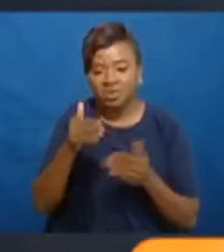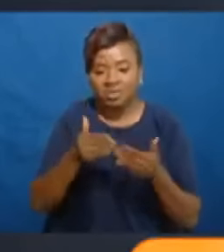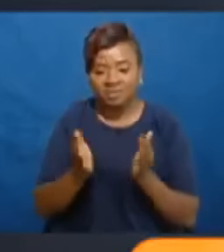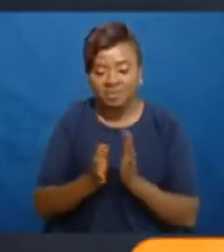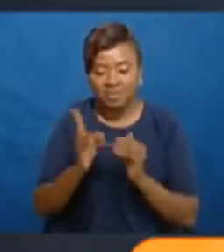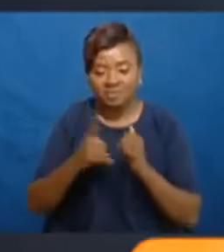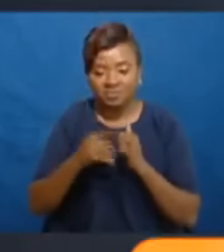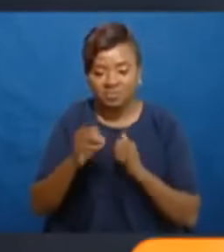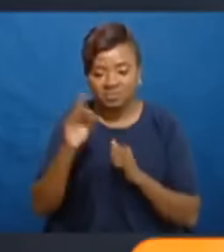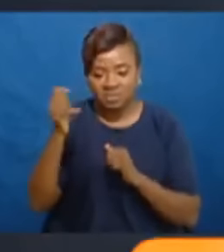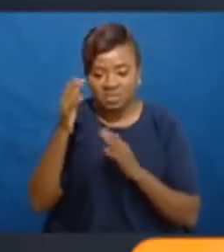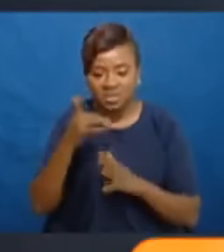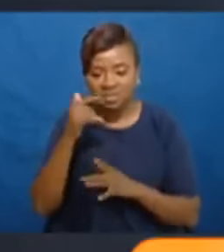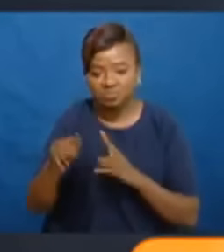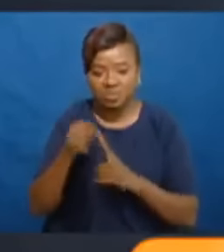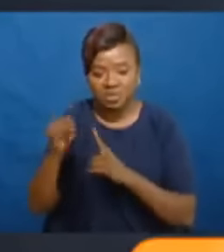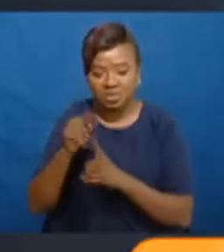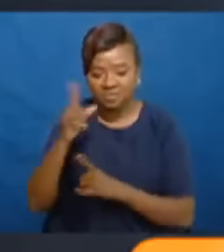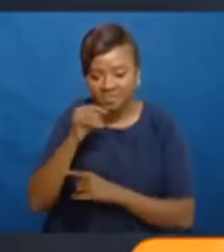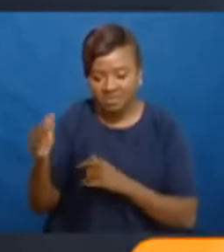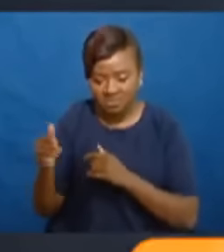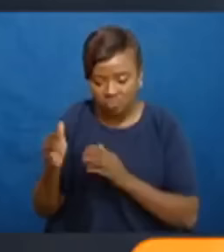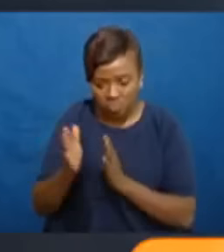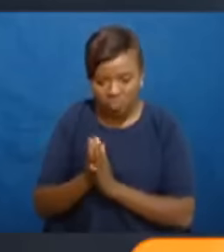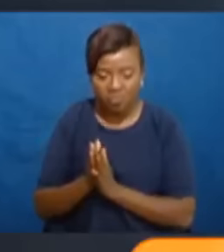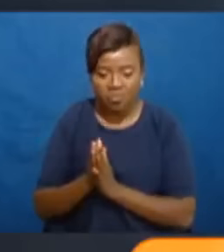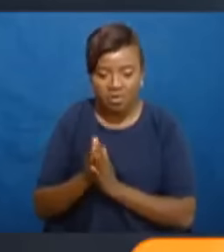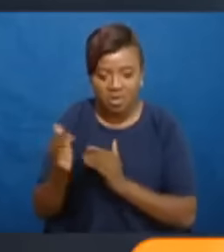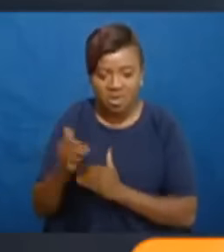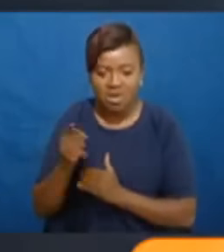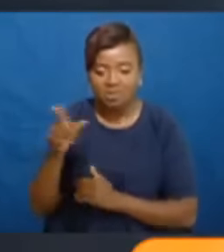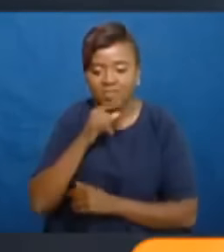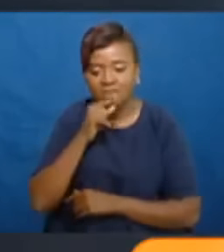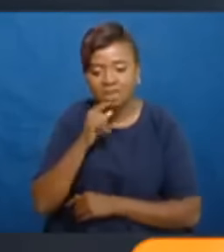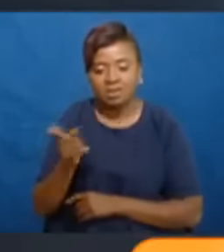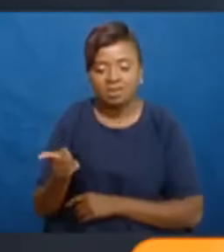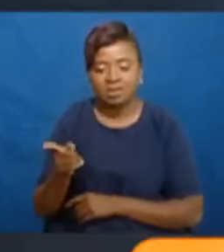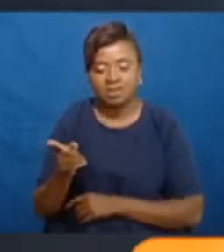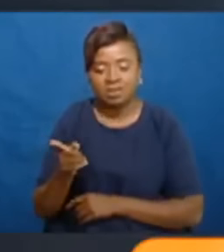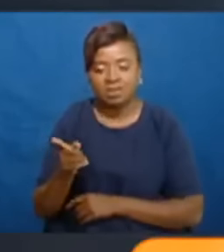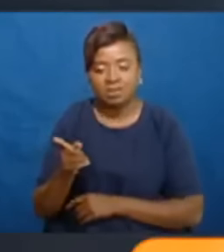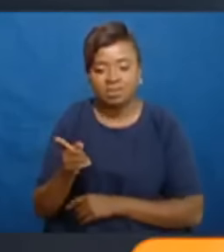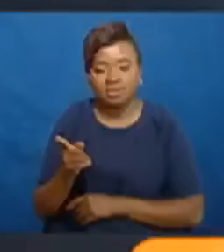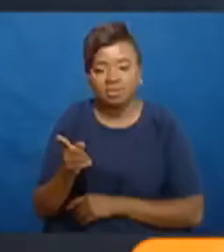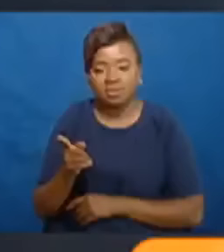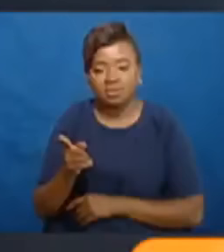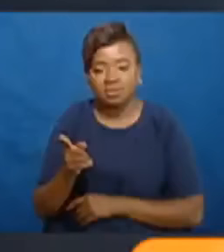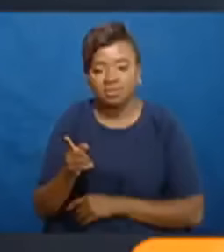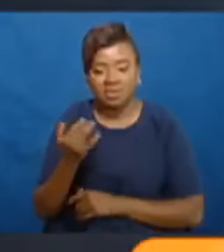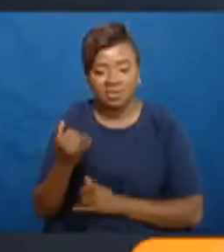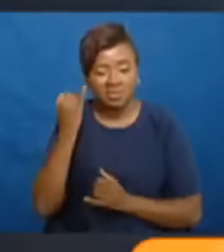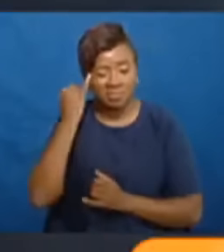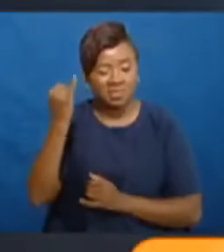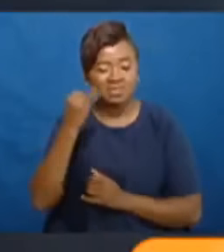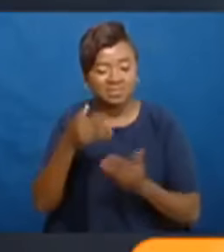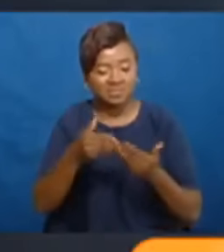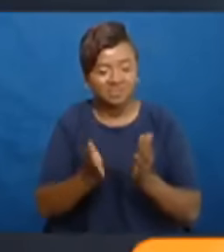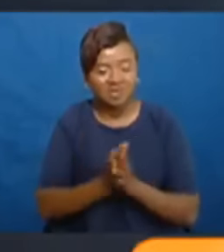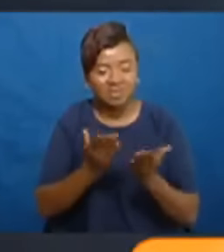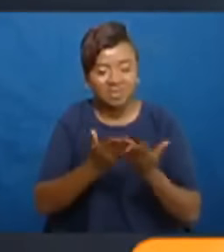Kenyans killed alongside David Chege. And I can only imagine the nightmare of the families of